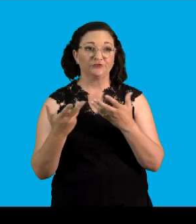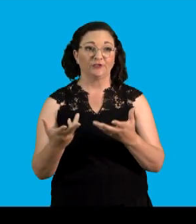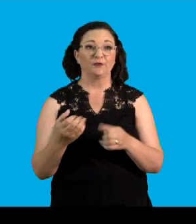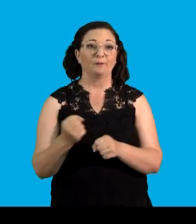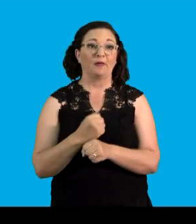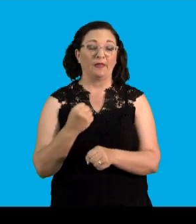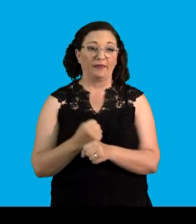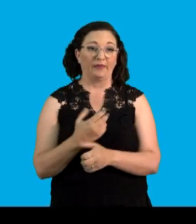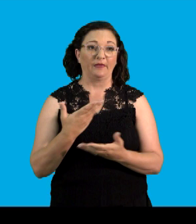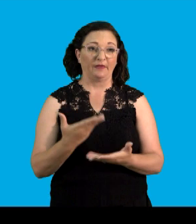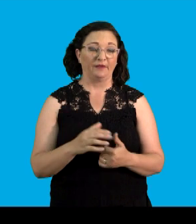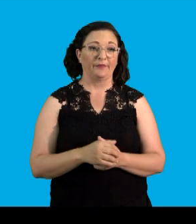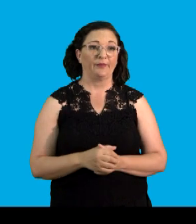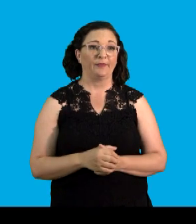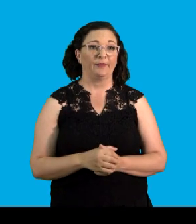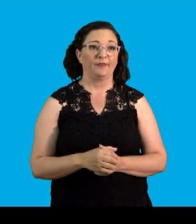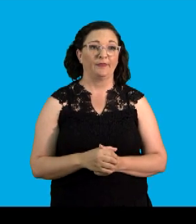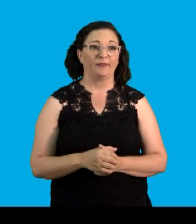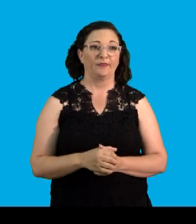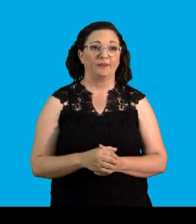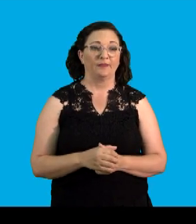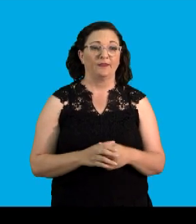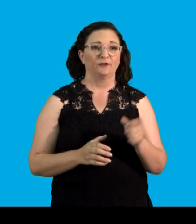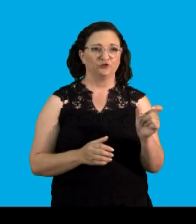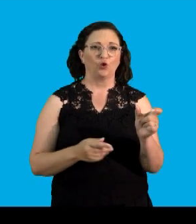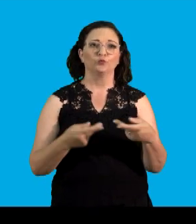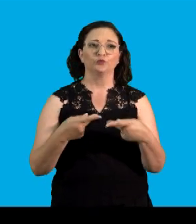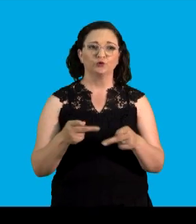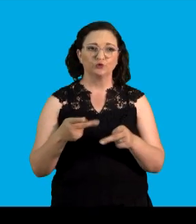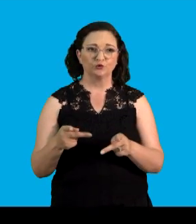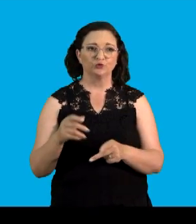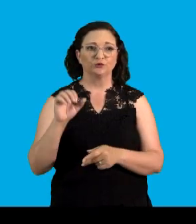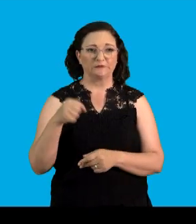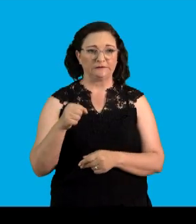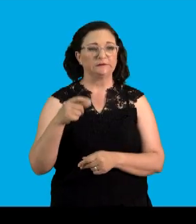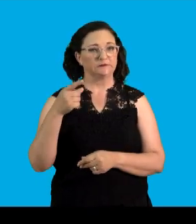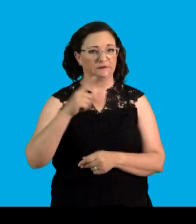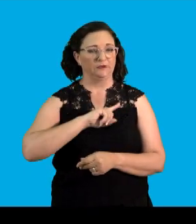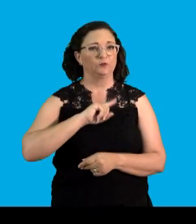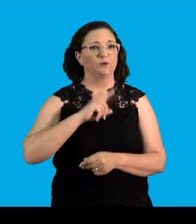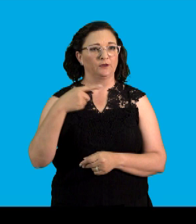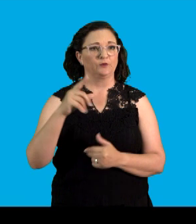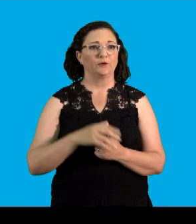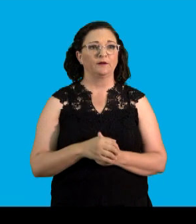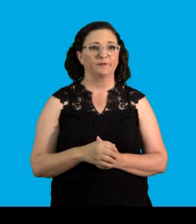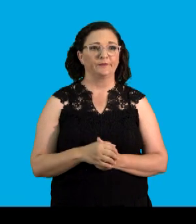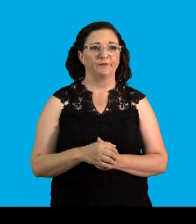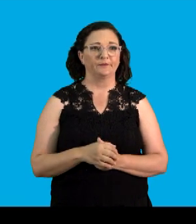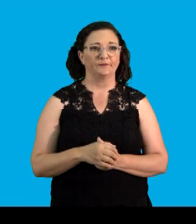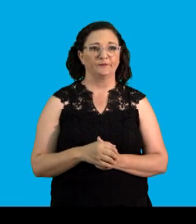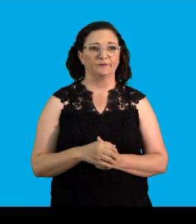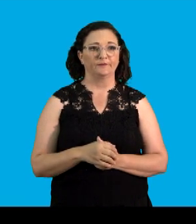So which sector manufactures, which sector produces? Yes, you've got the correct answer. The answer is what?